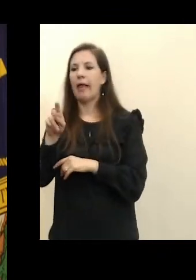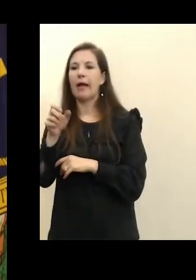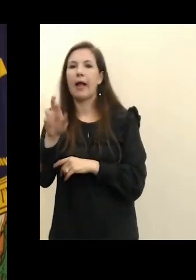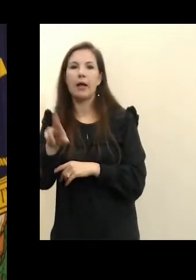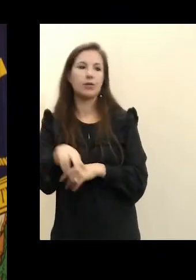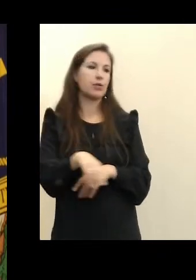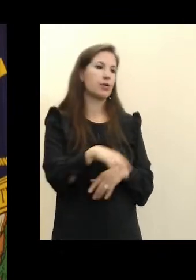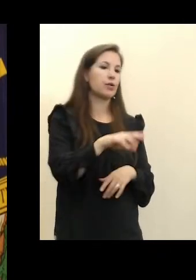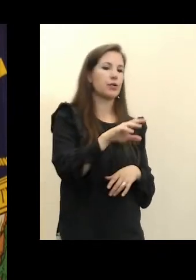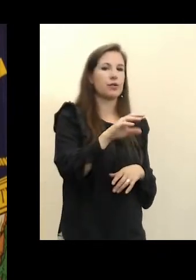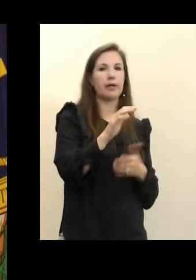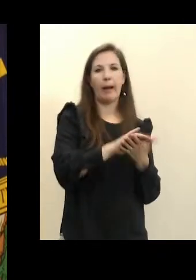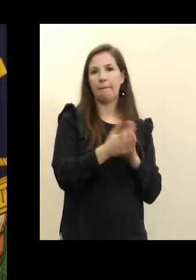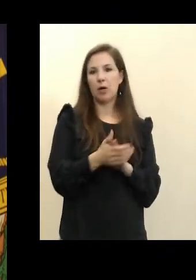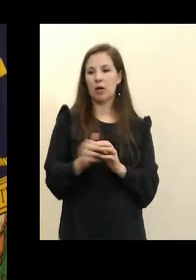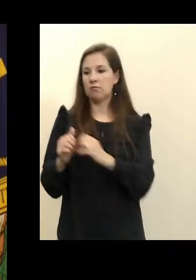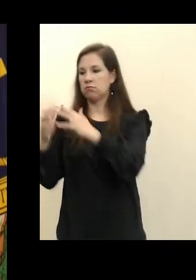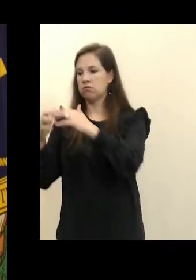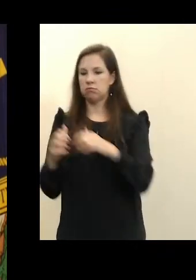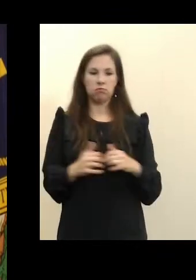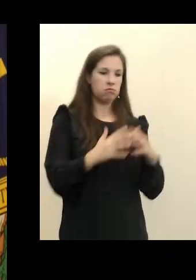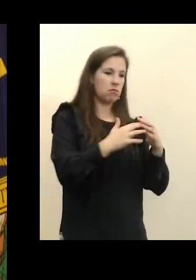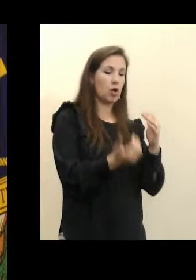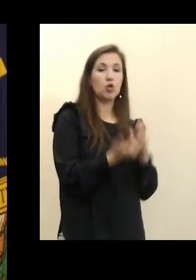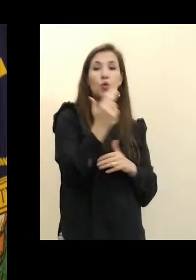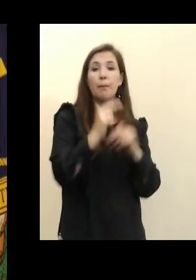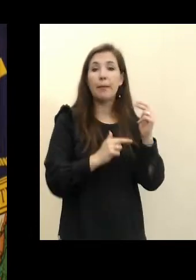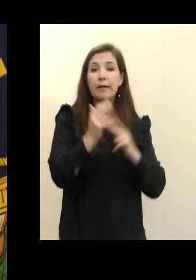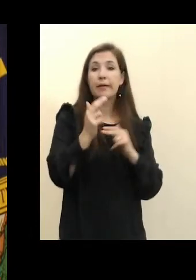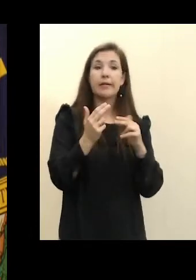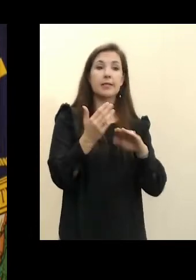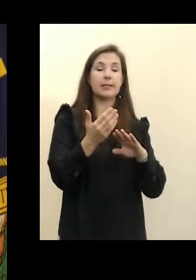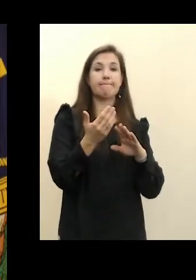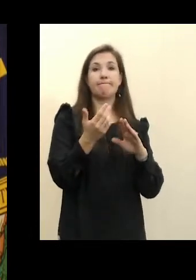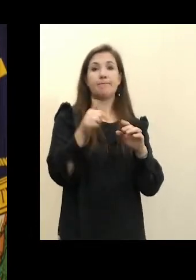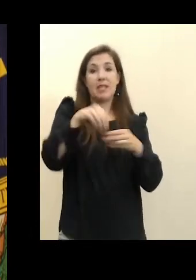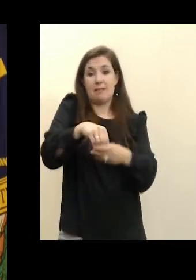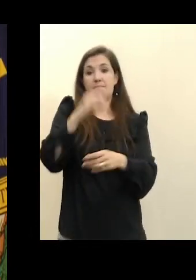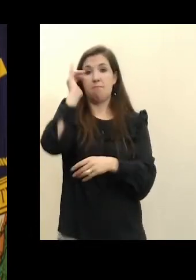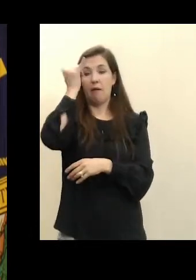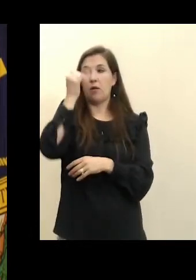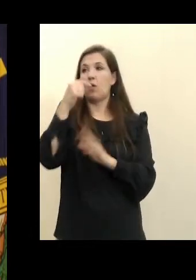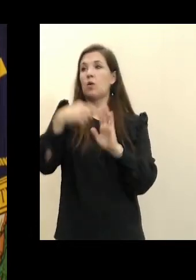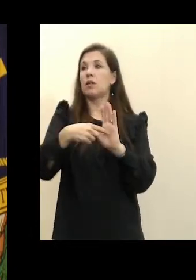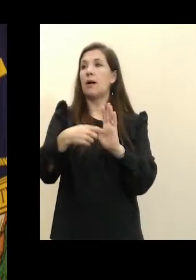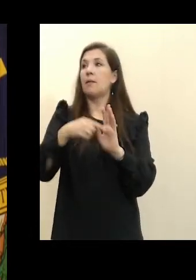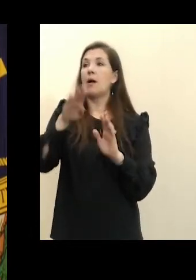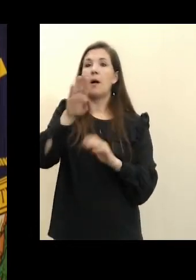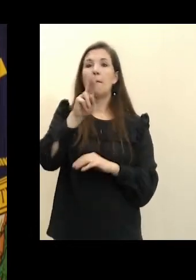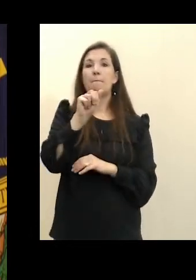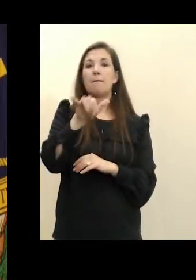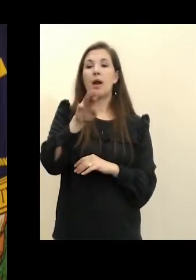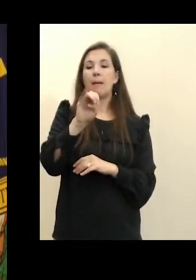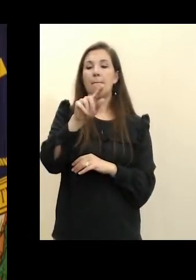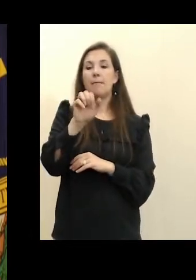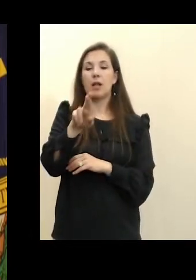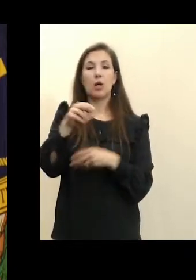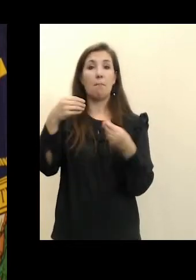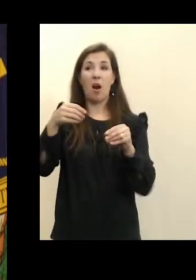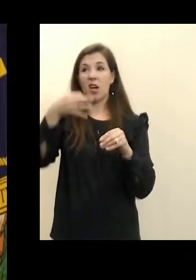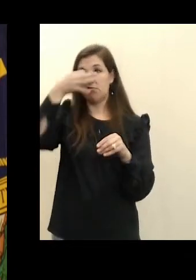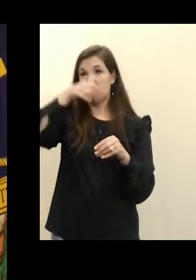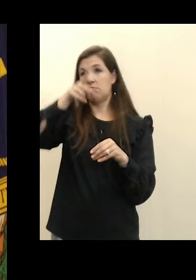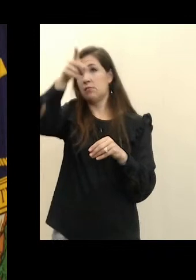Hamburg where there's new subdivisions, or new buildings that are being constructed right in Buffalo. Good example, Braemiller Market right in downtown